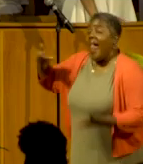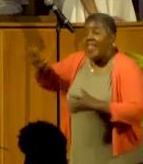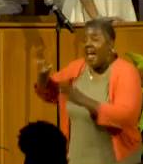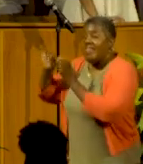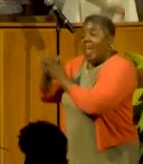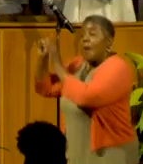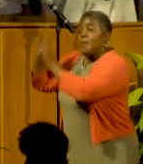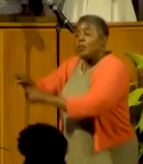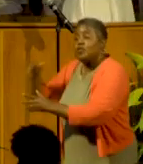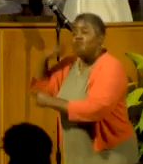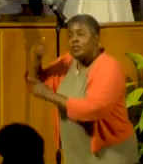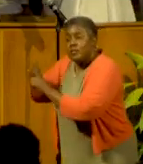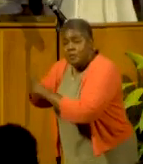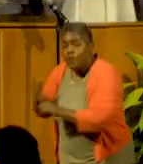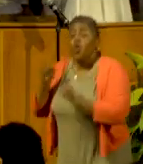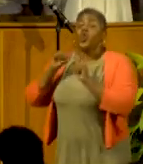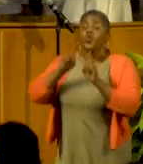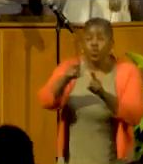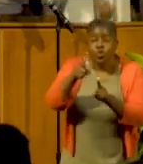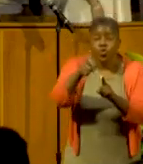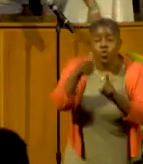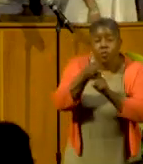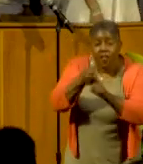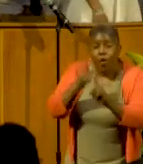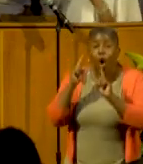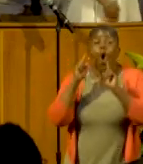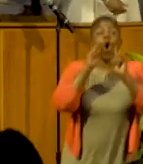by themselves. You go get your help.